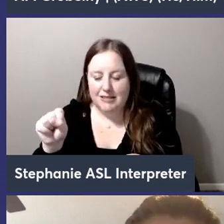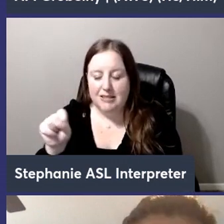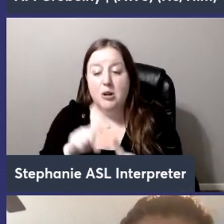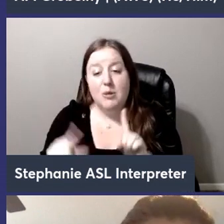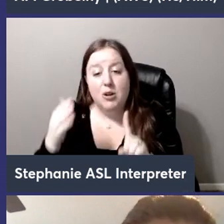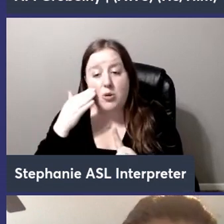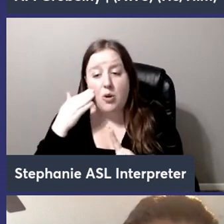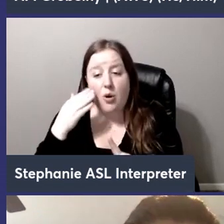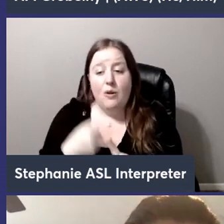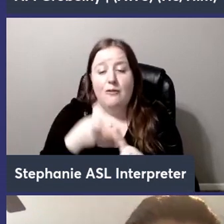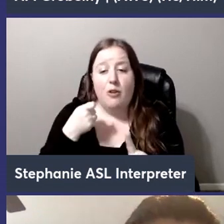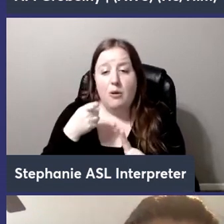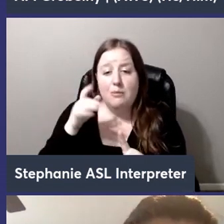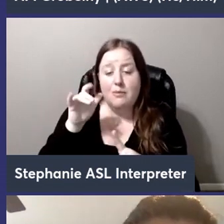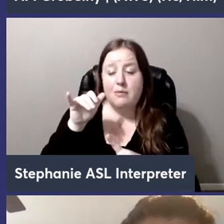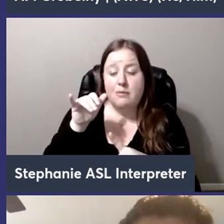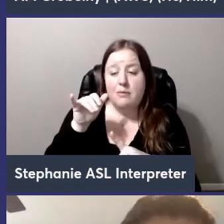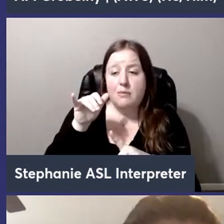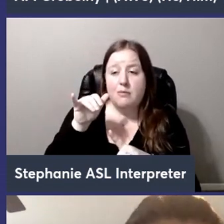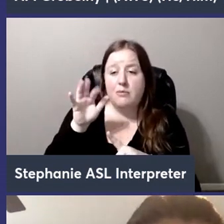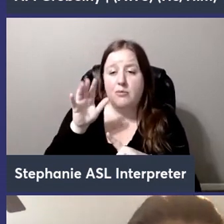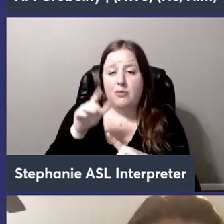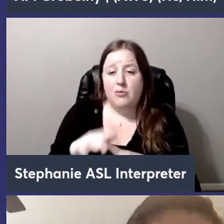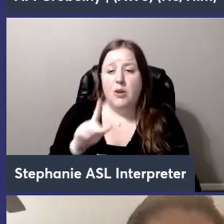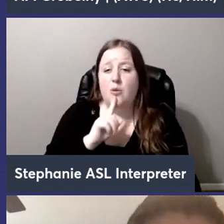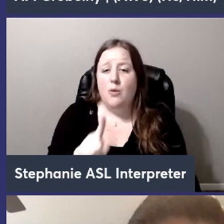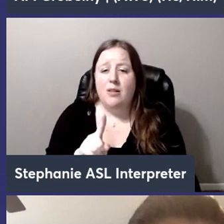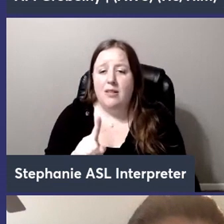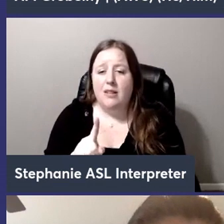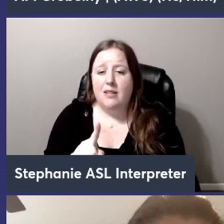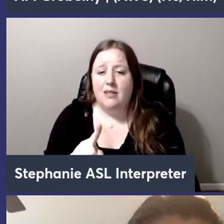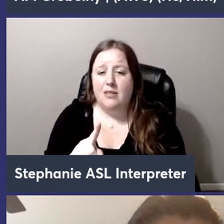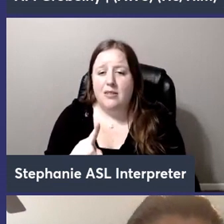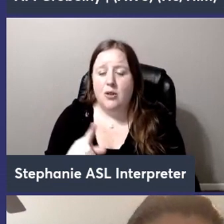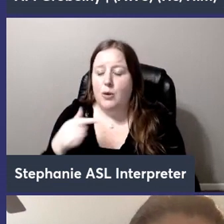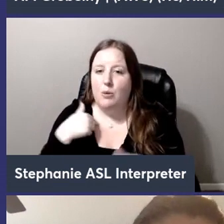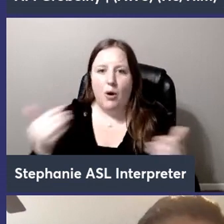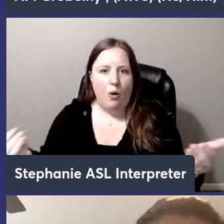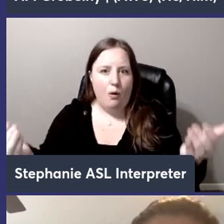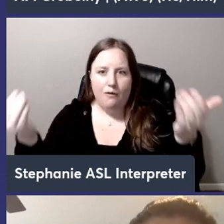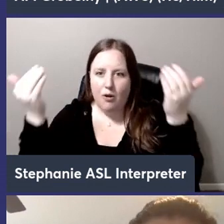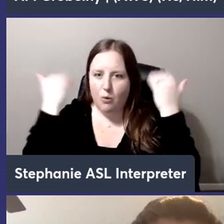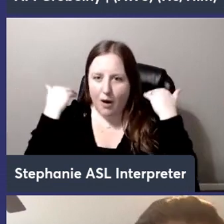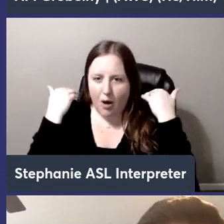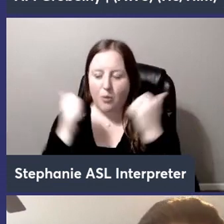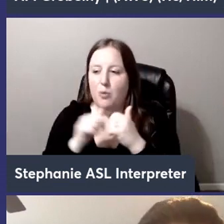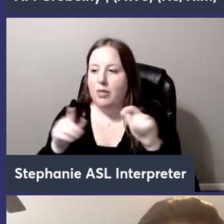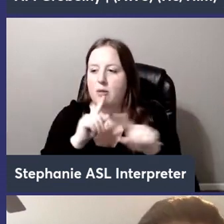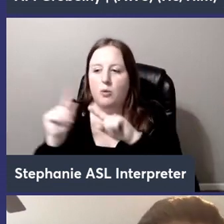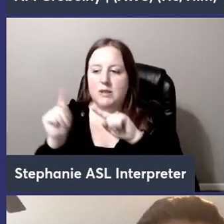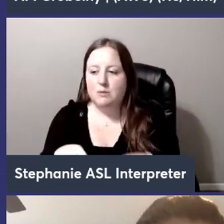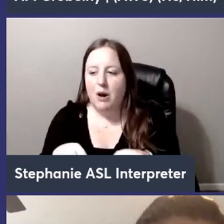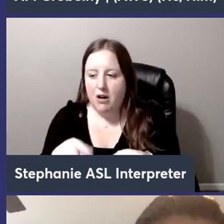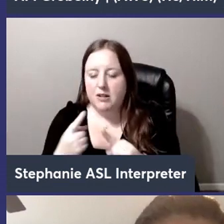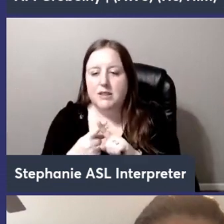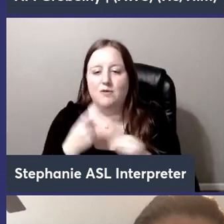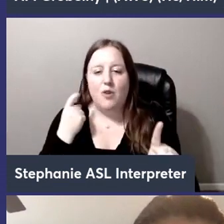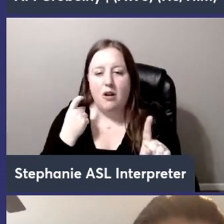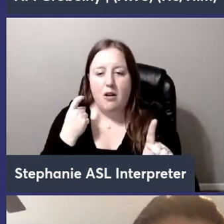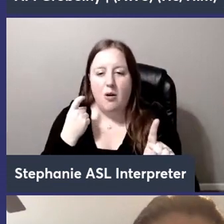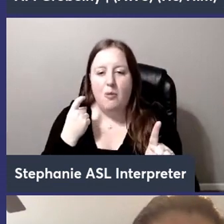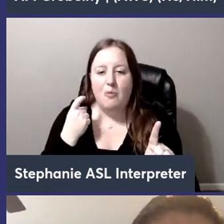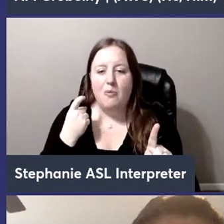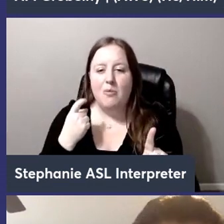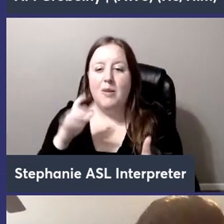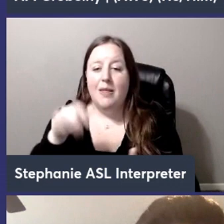from the preview, we got, we were, by the way, overwhelmed by the response we got from, the